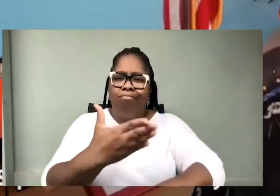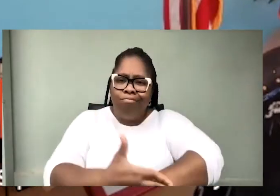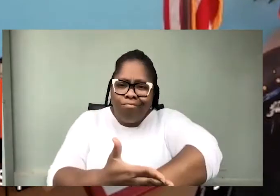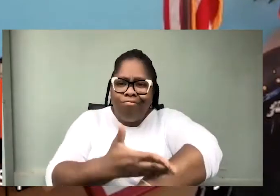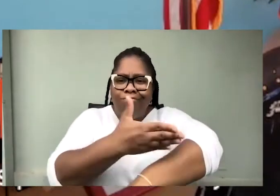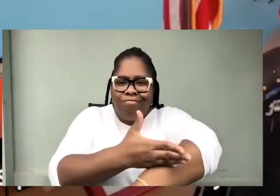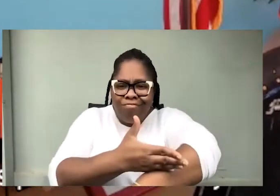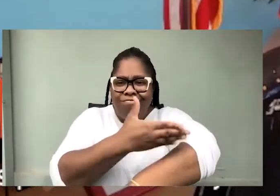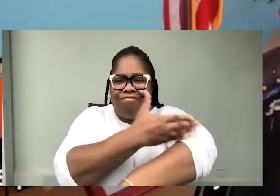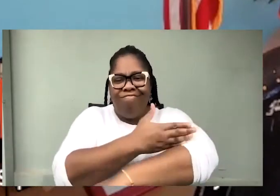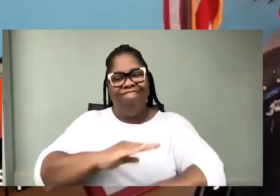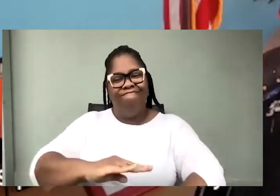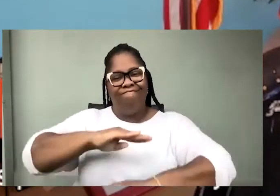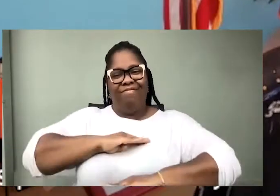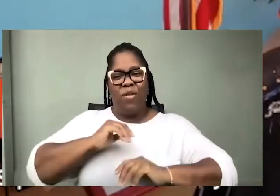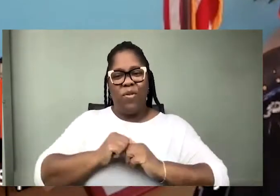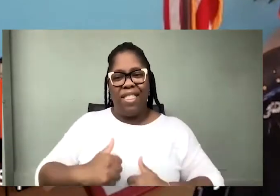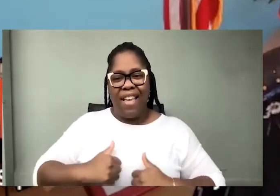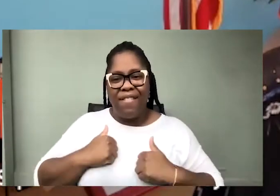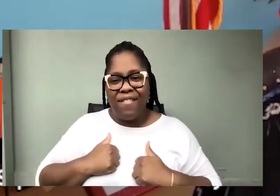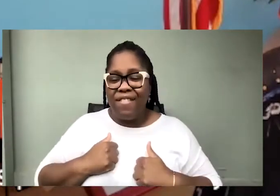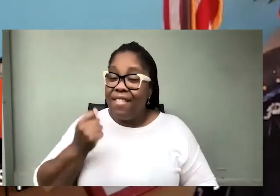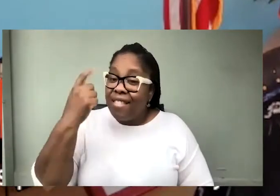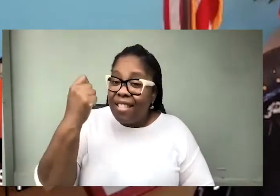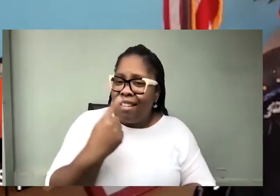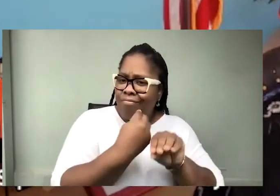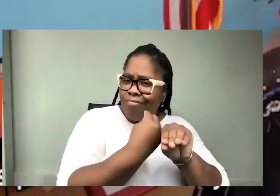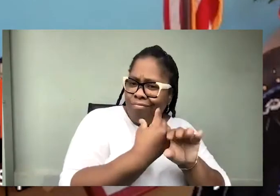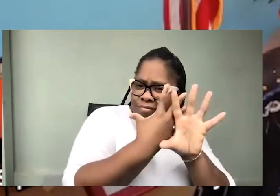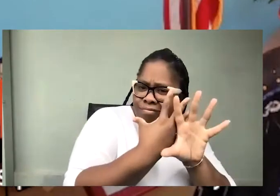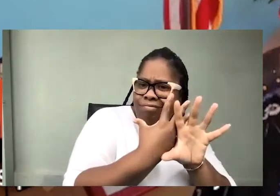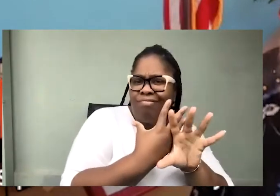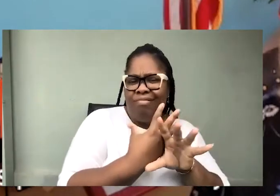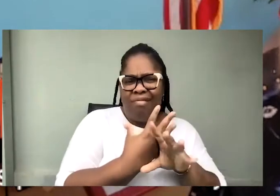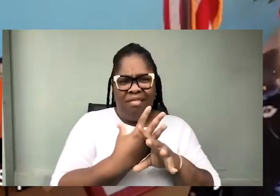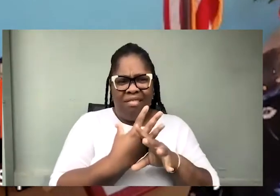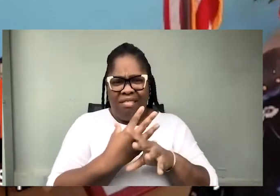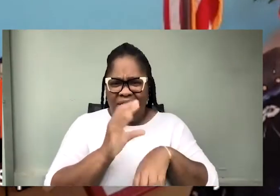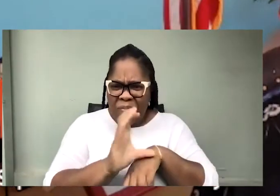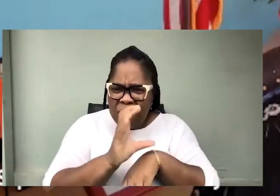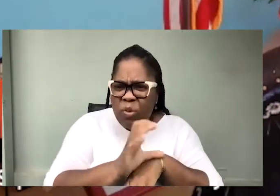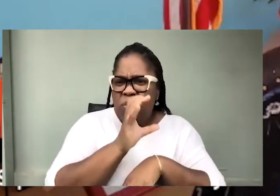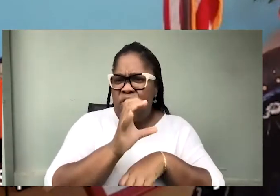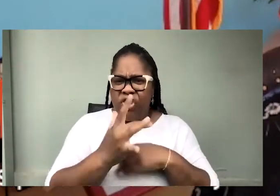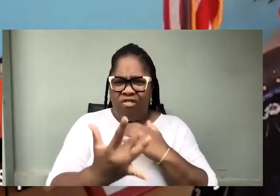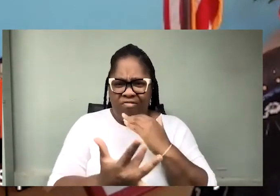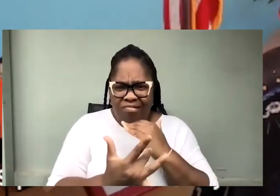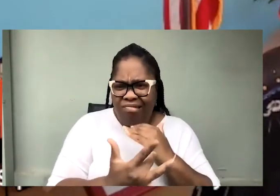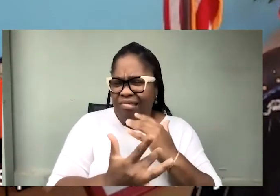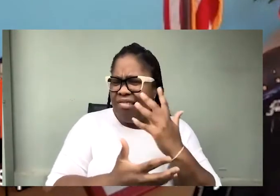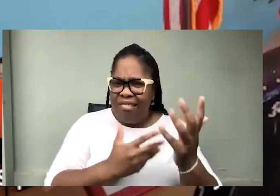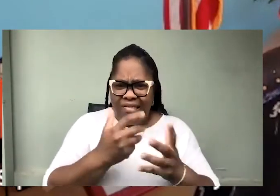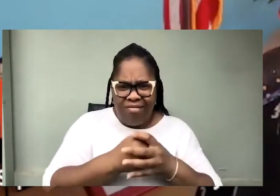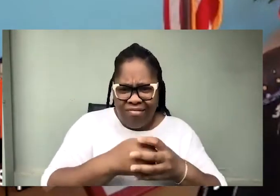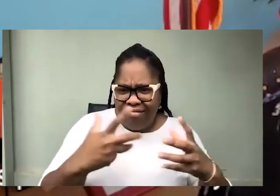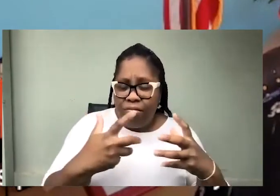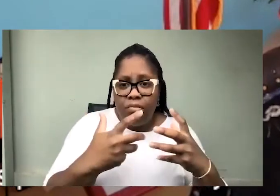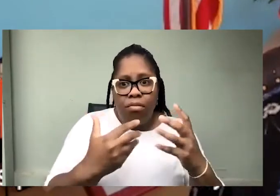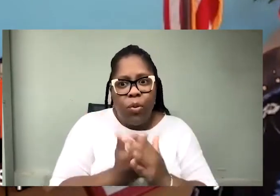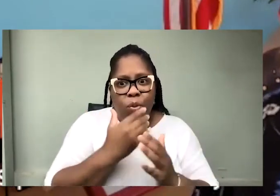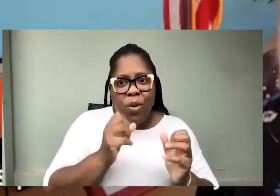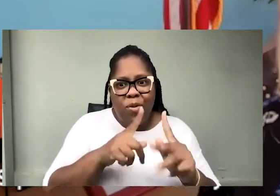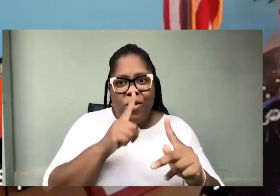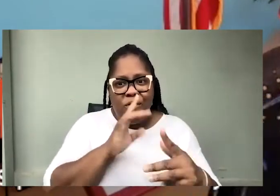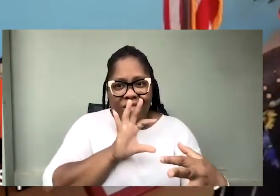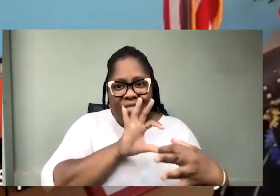we age, with digital technologies fostering new opportunities for connections and inclusion in